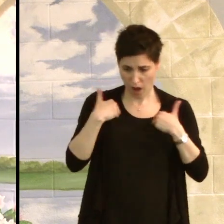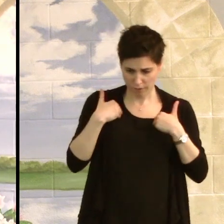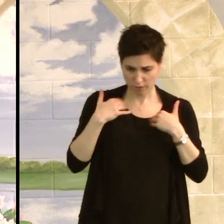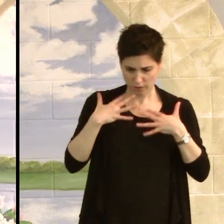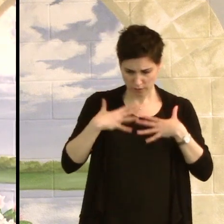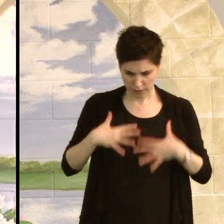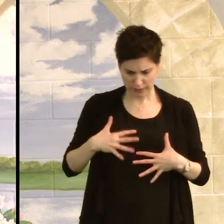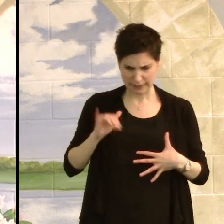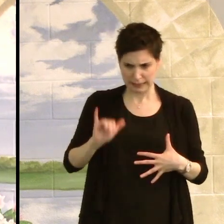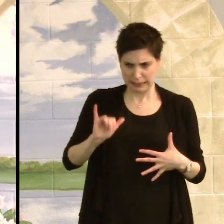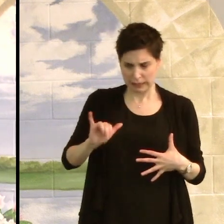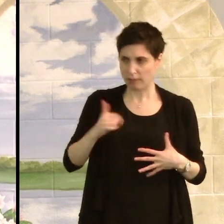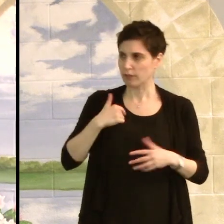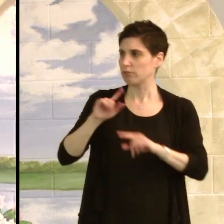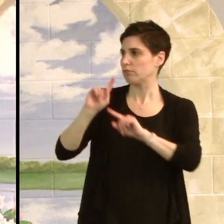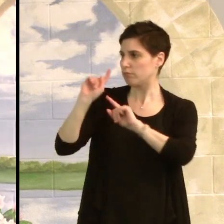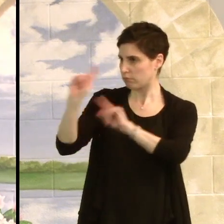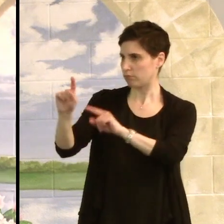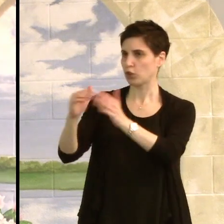psychologist.